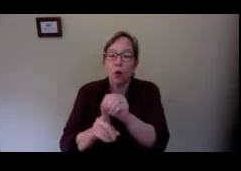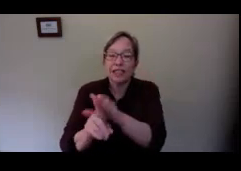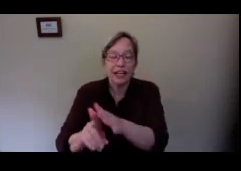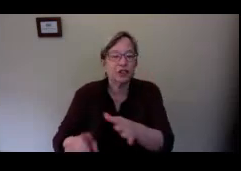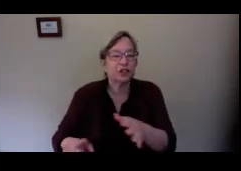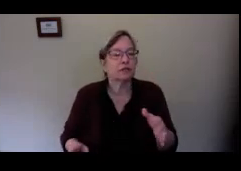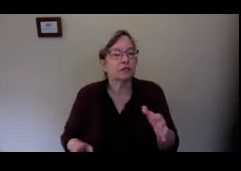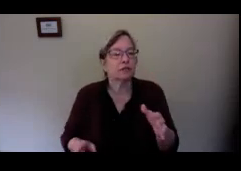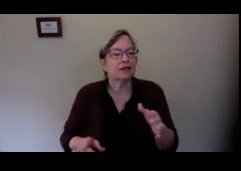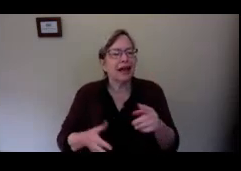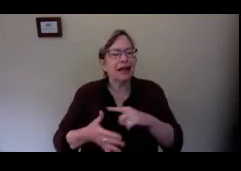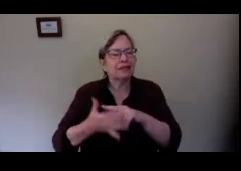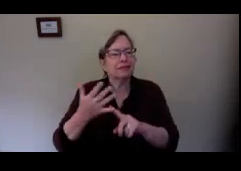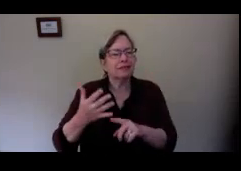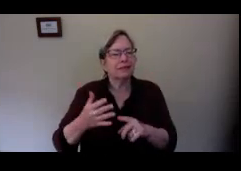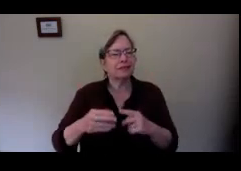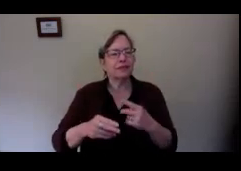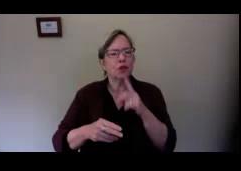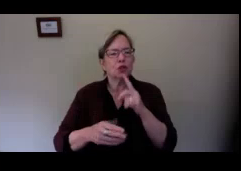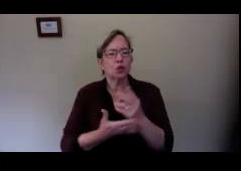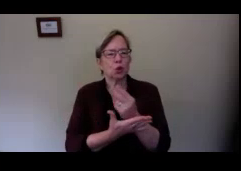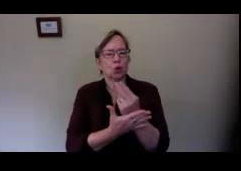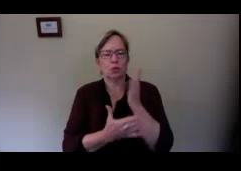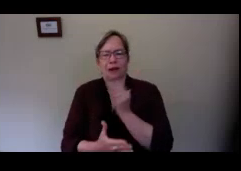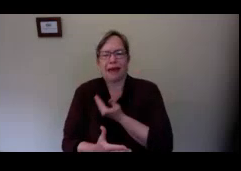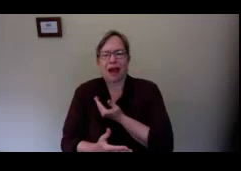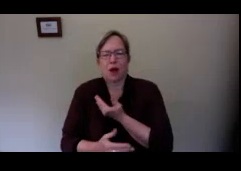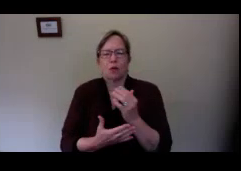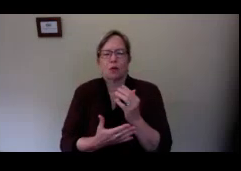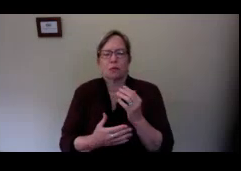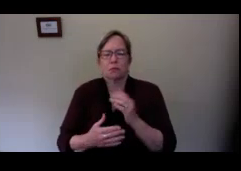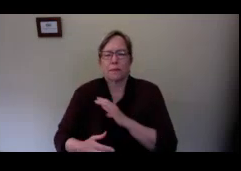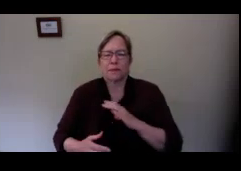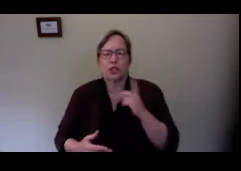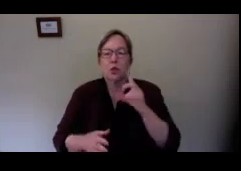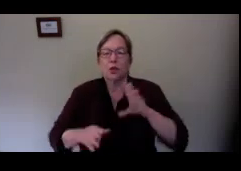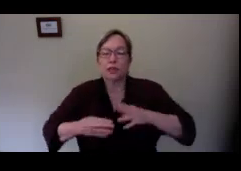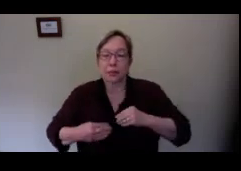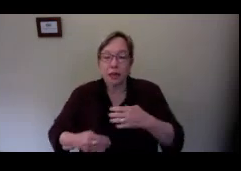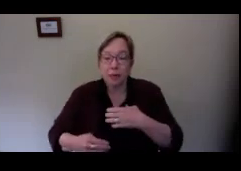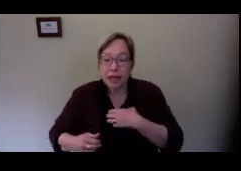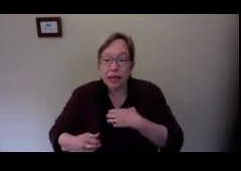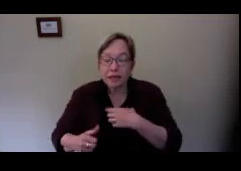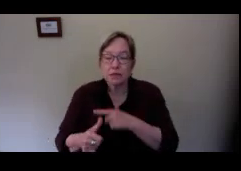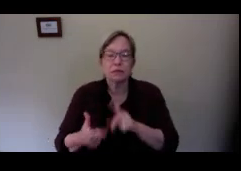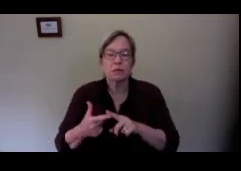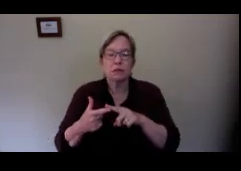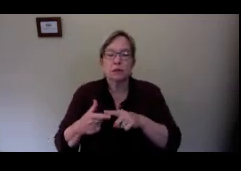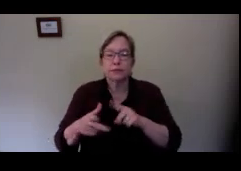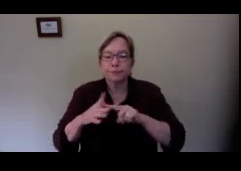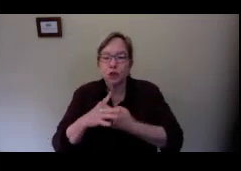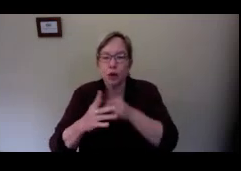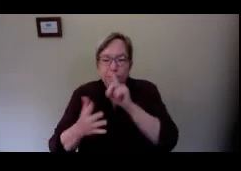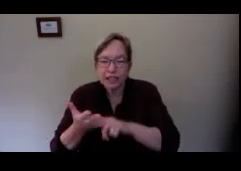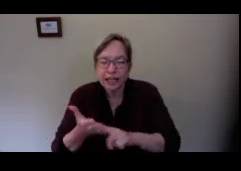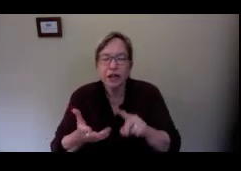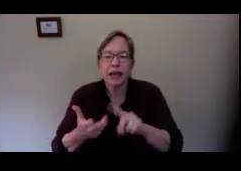regulations are utilized by this commission to accept complaints, to conduct investigations, and to